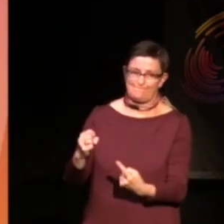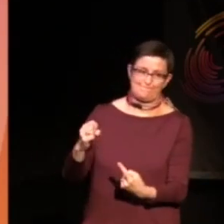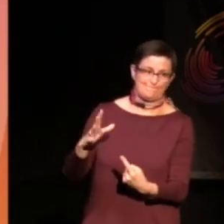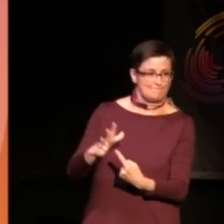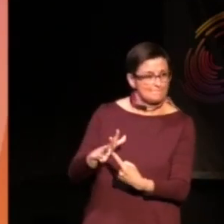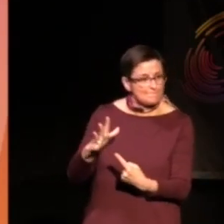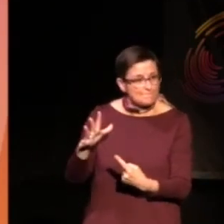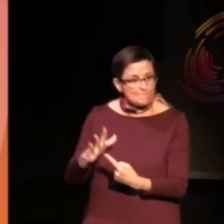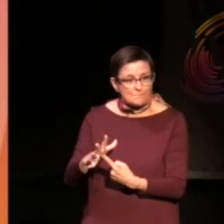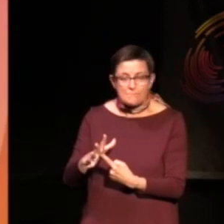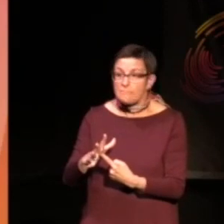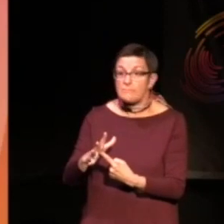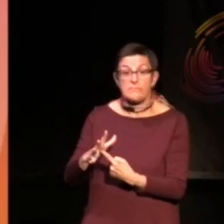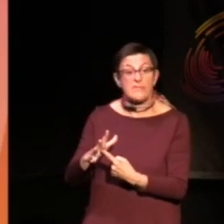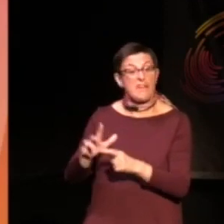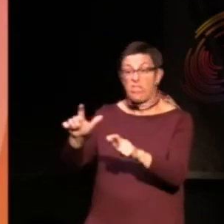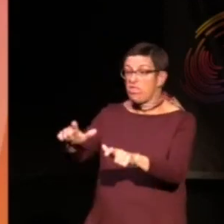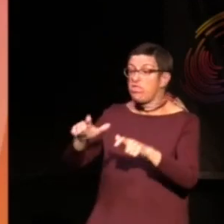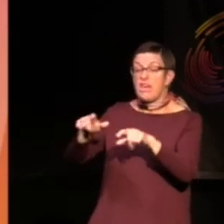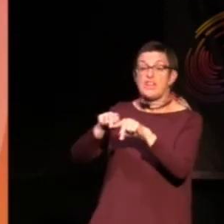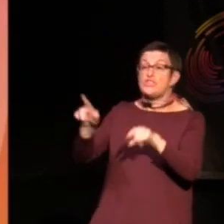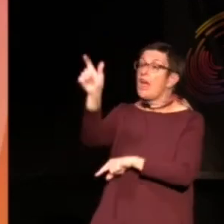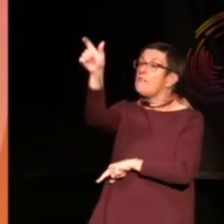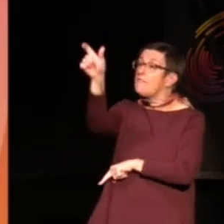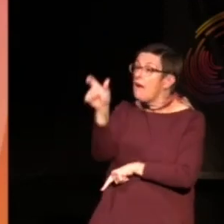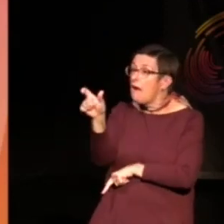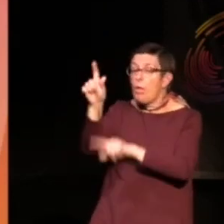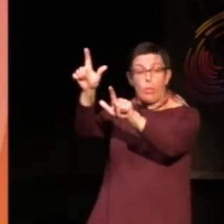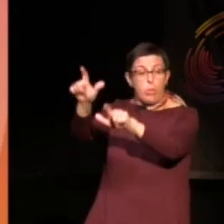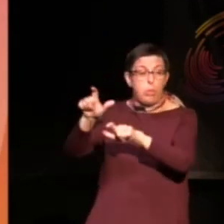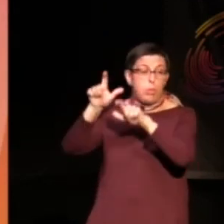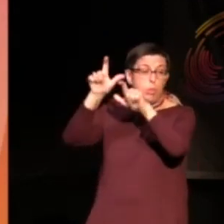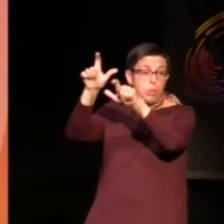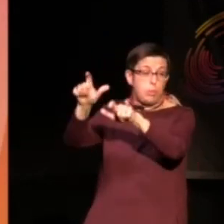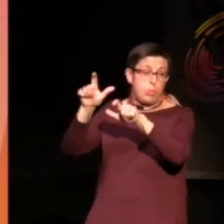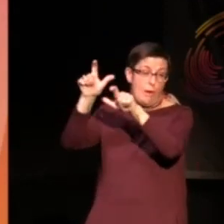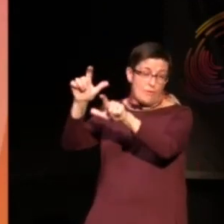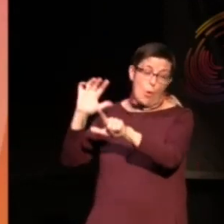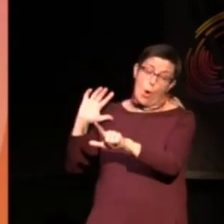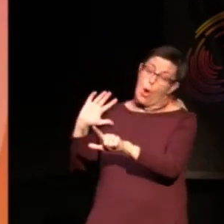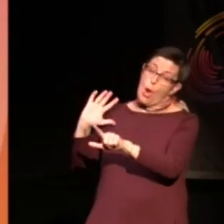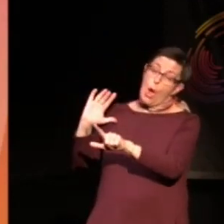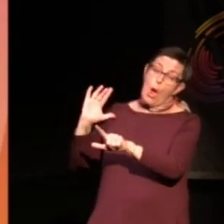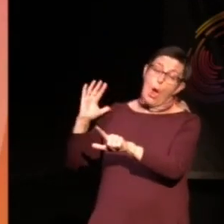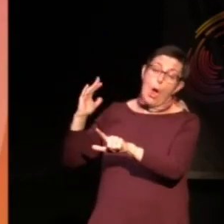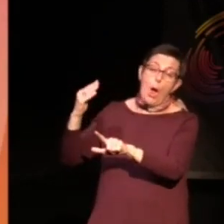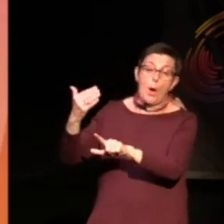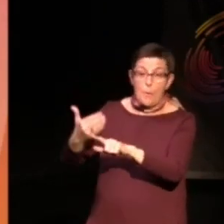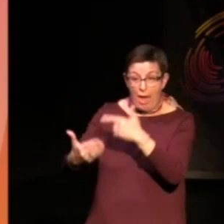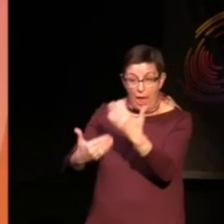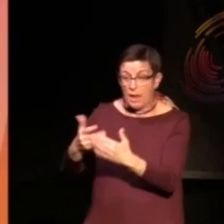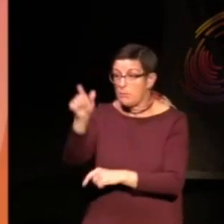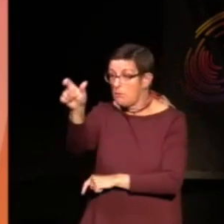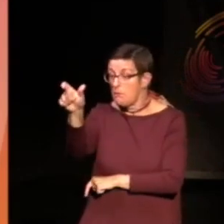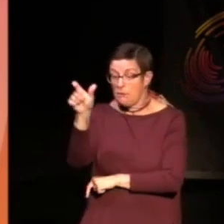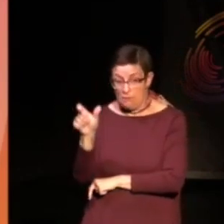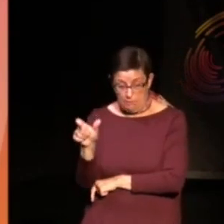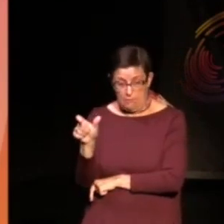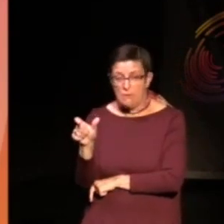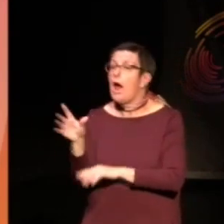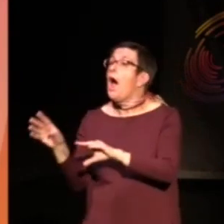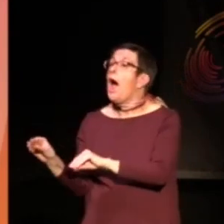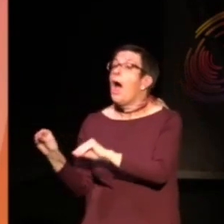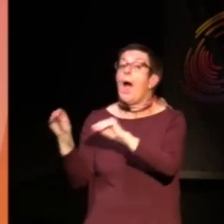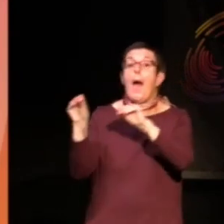novel remained on my shelf, unread and unloved for a long, long while. When I moved from Ankara